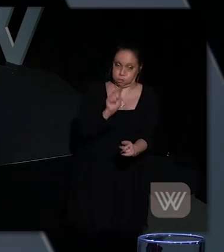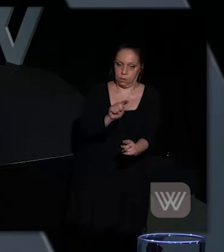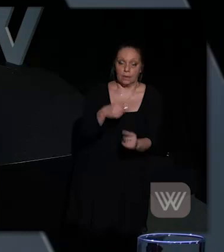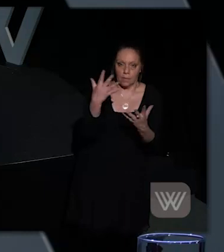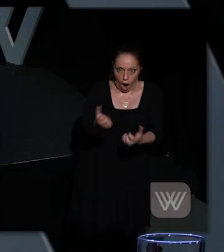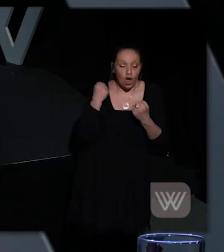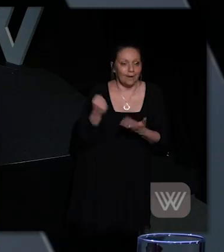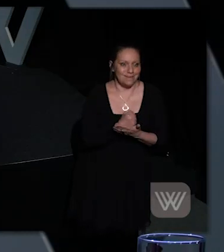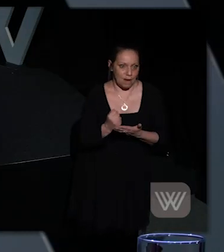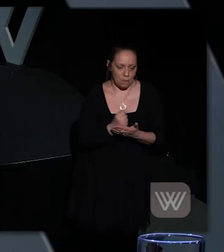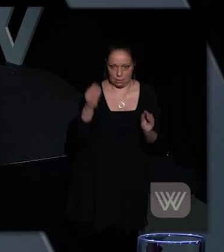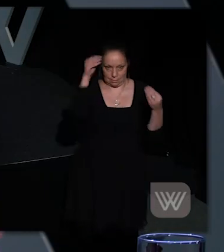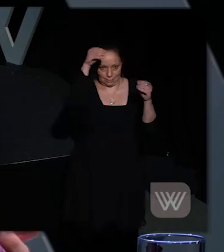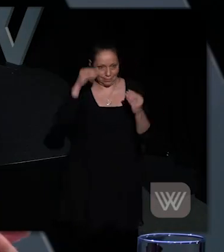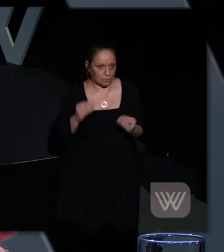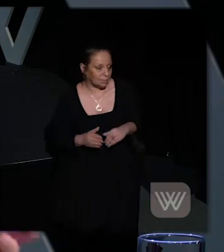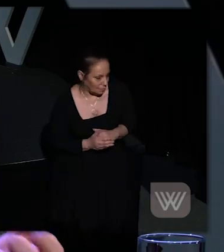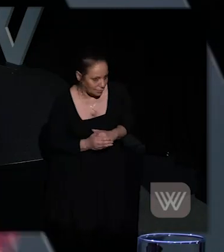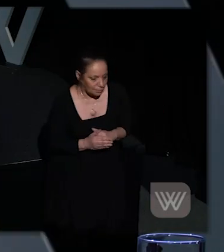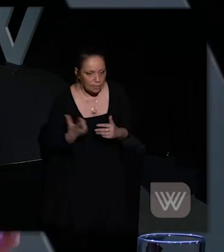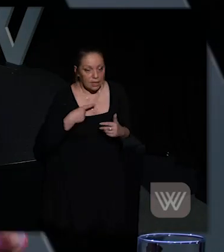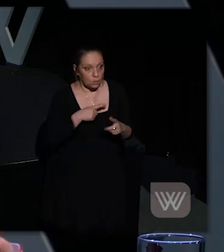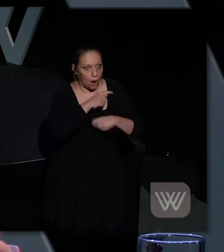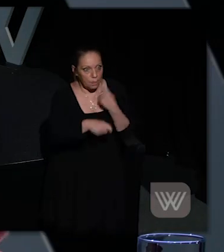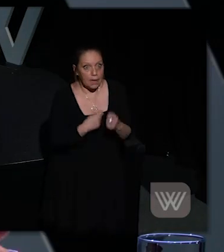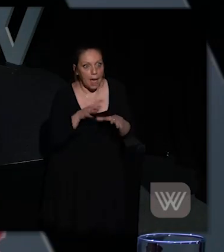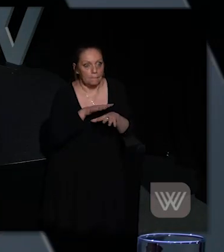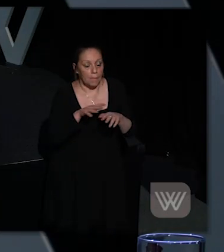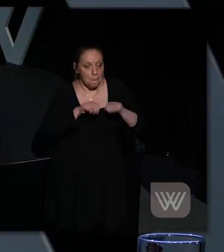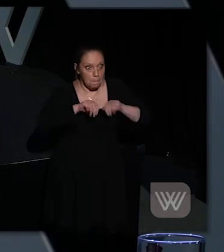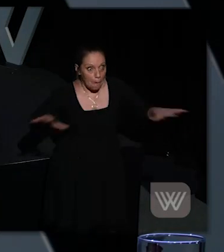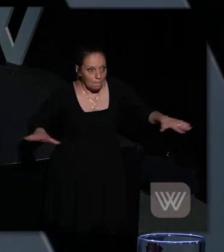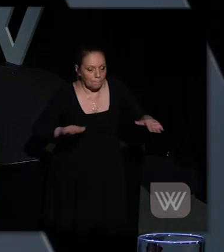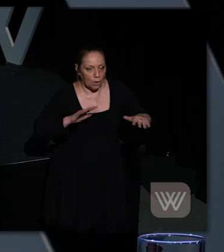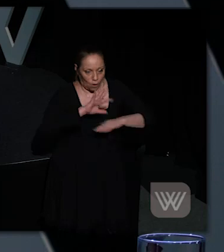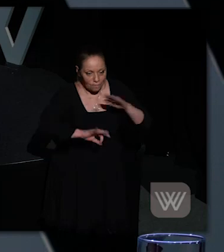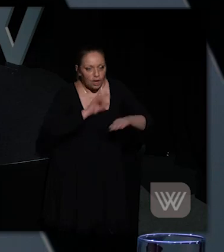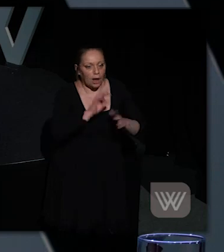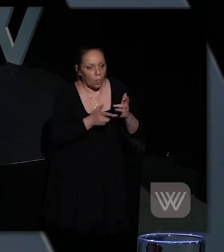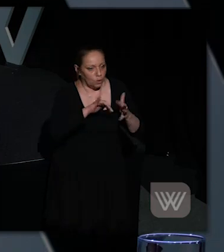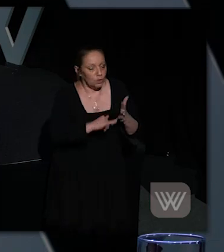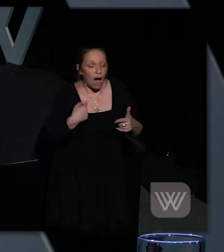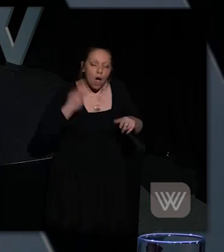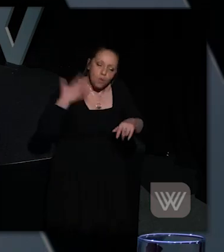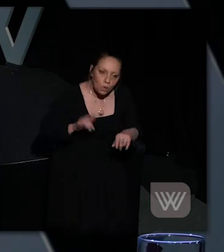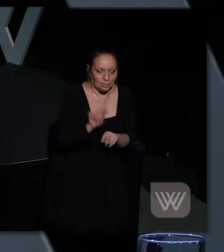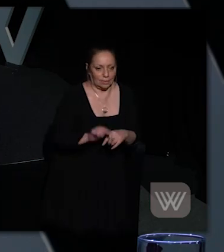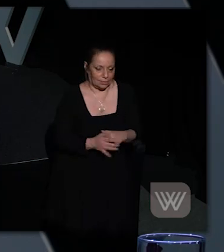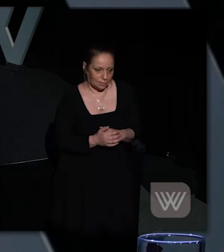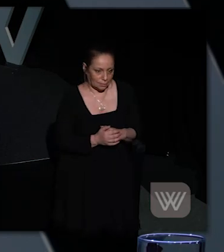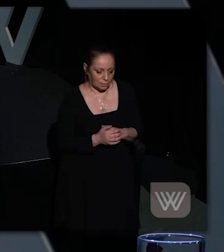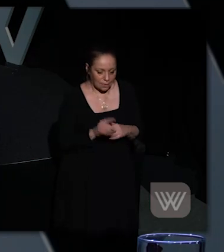figure. So, yeah, now I think, you know, that's why it became a huge news story overnight. And that's what I wanted because this is